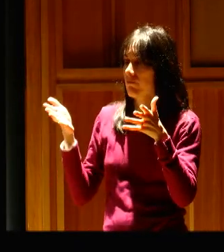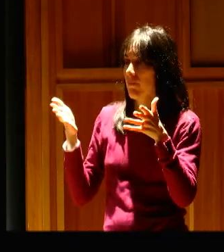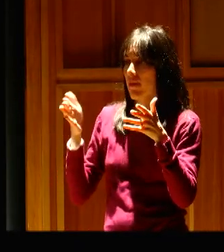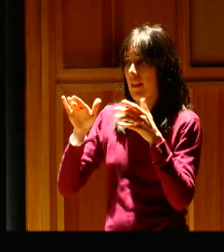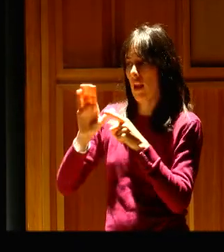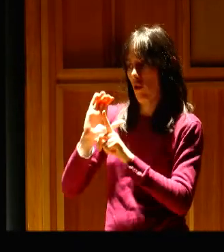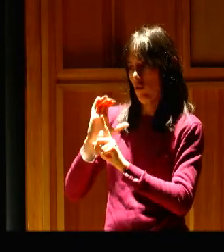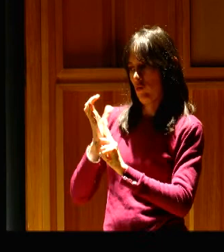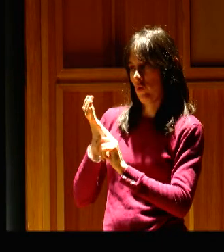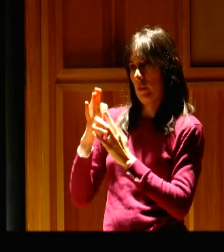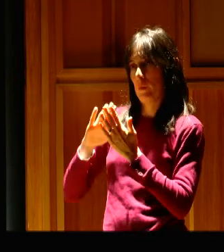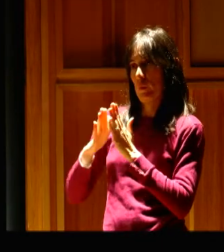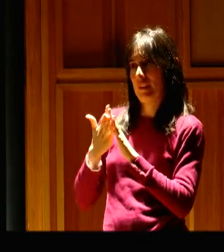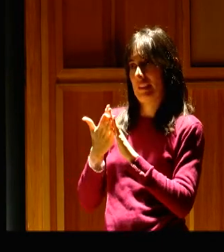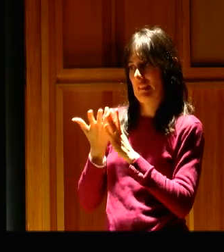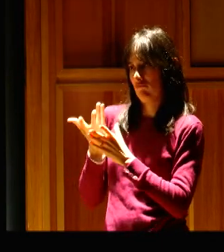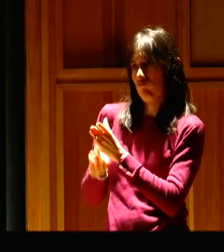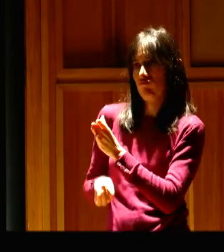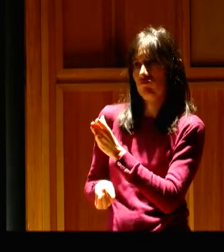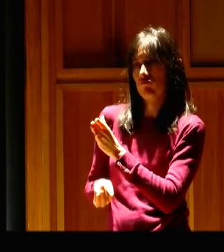community is nowhere.